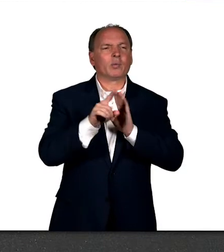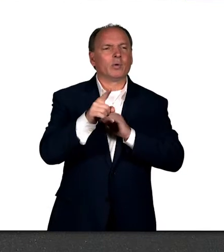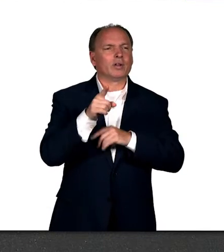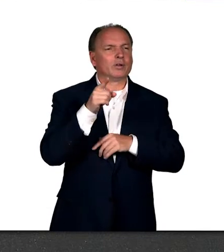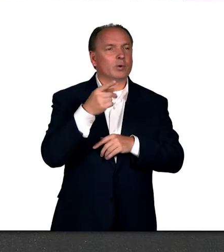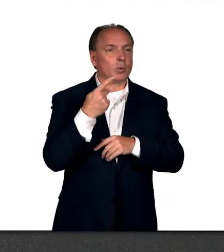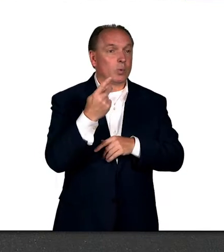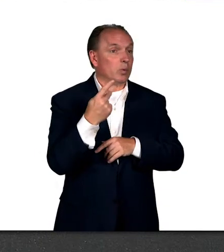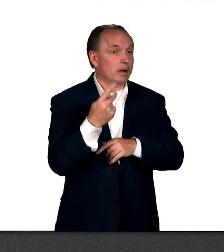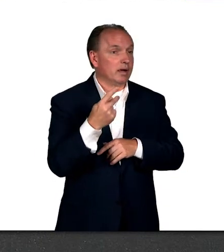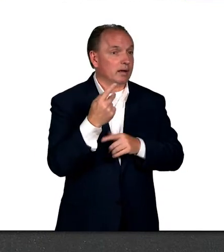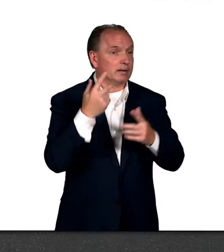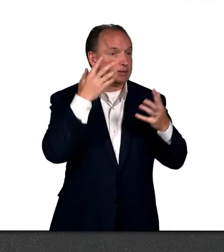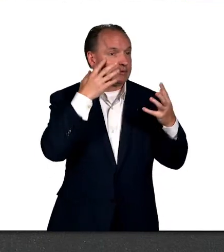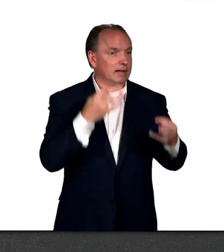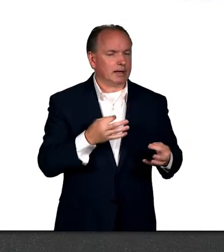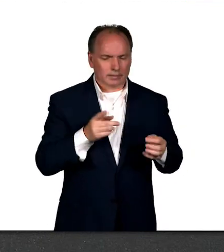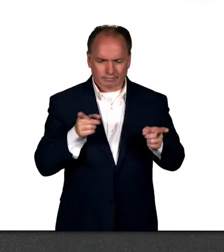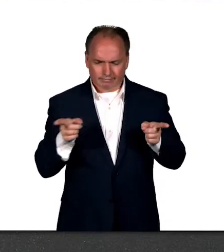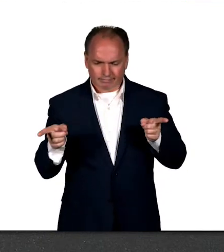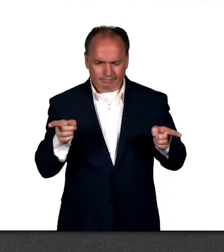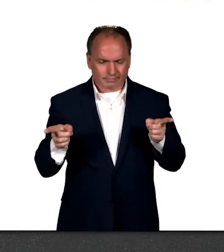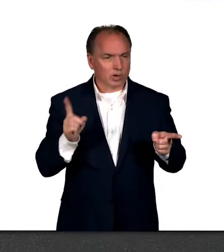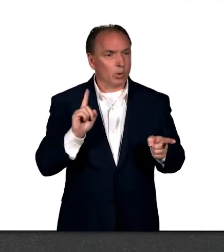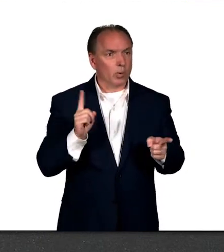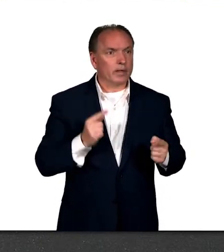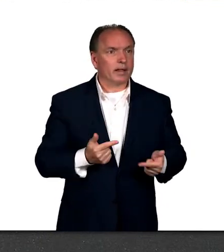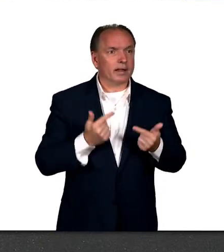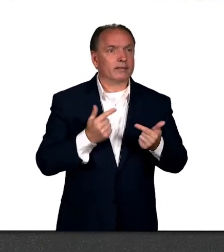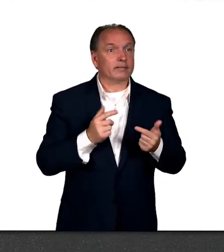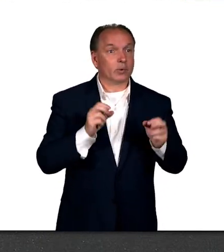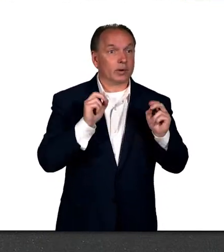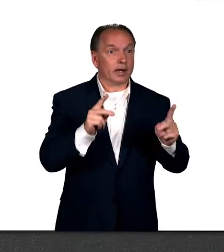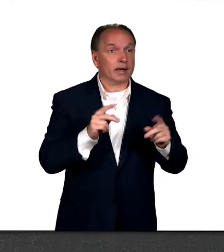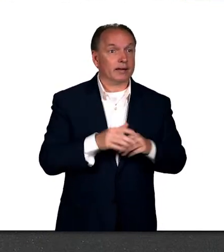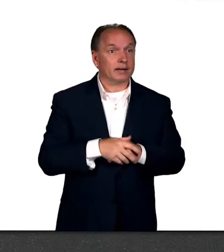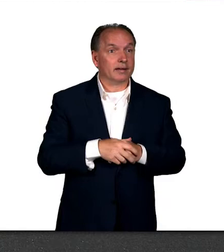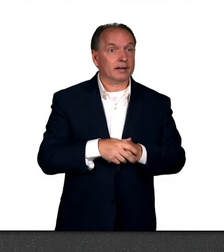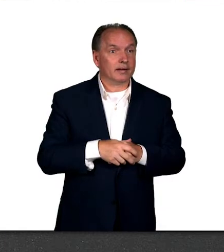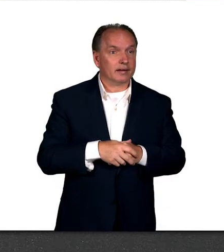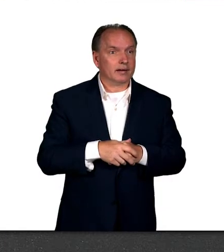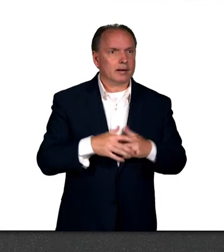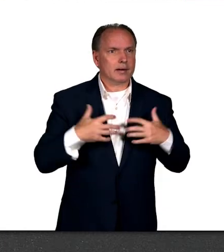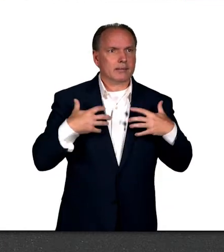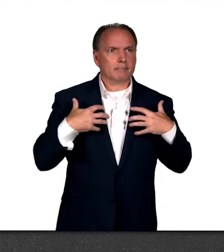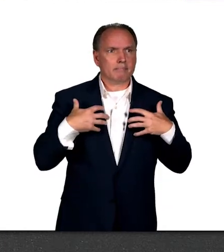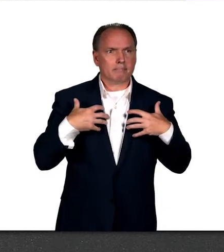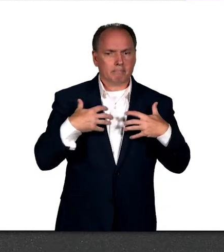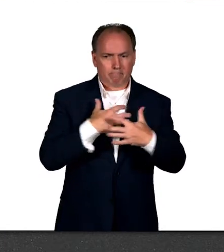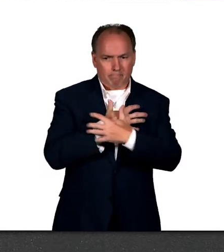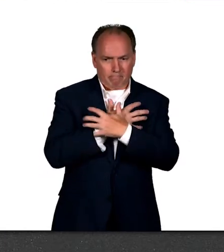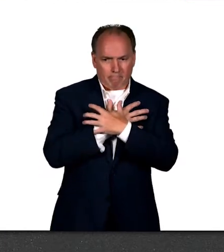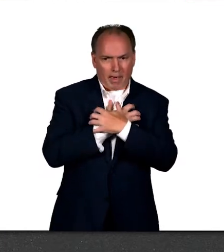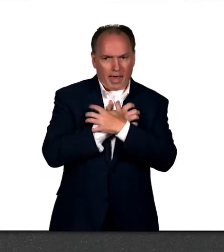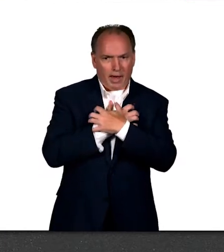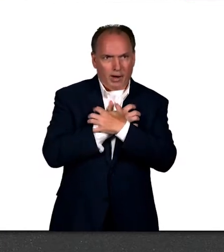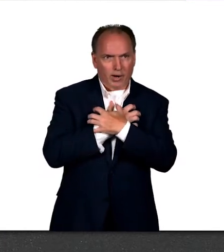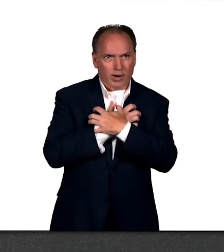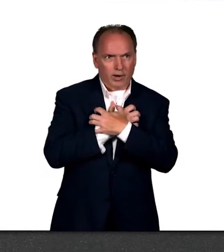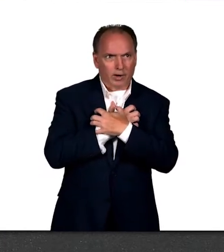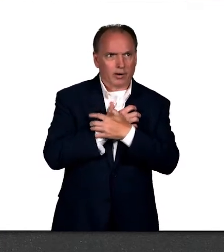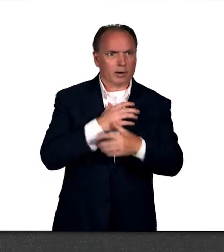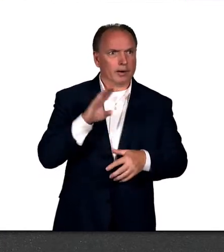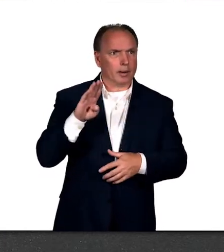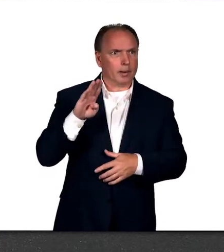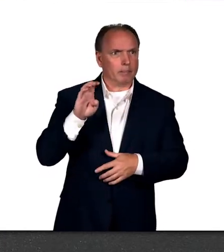and we can choose where they live. Here we go. Bear. Oh, I press